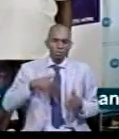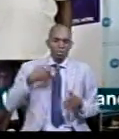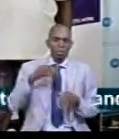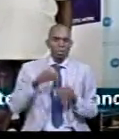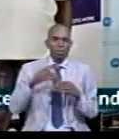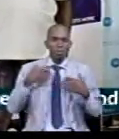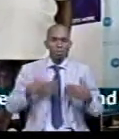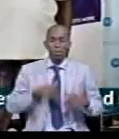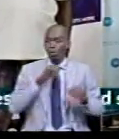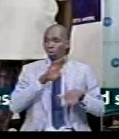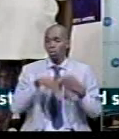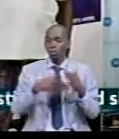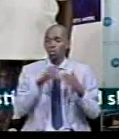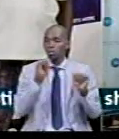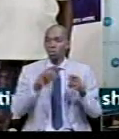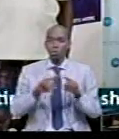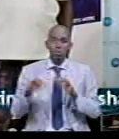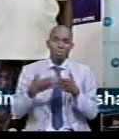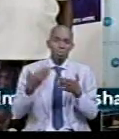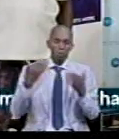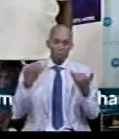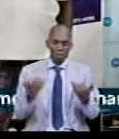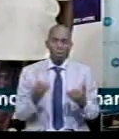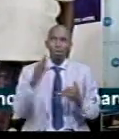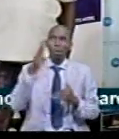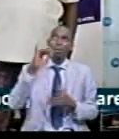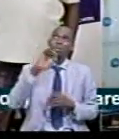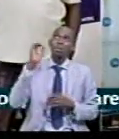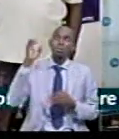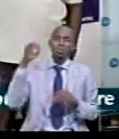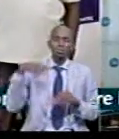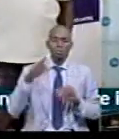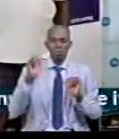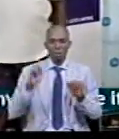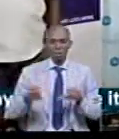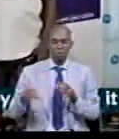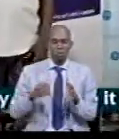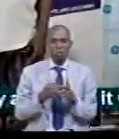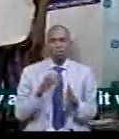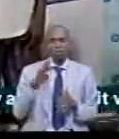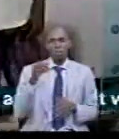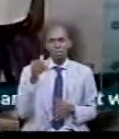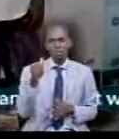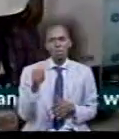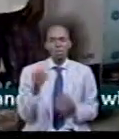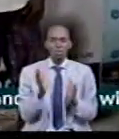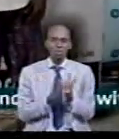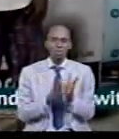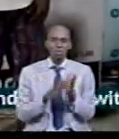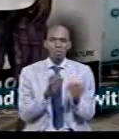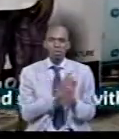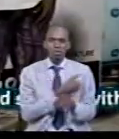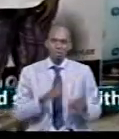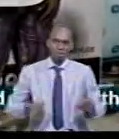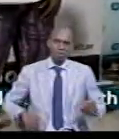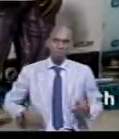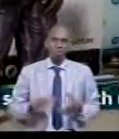do, now by the grace of God, he's able to do everything by himself. Praise the Lord. The daughter is standing by